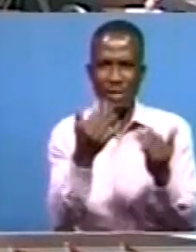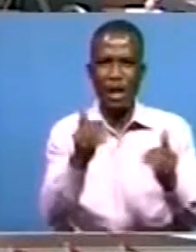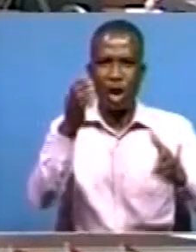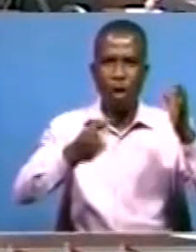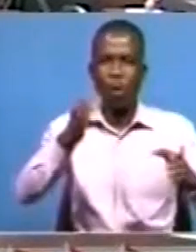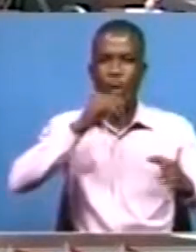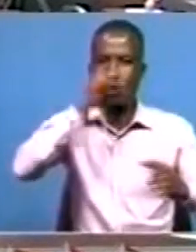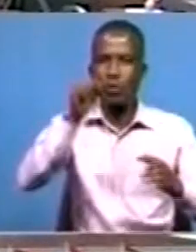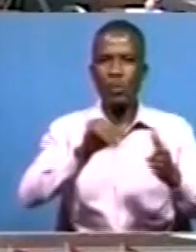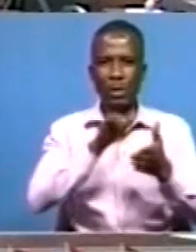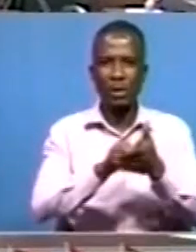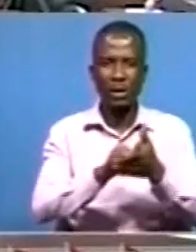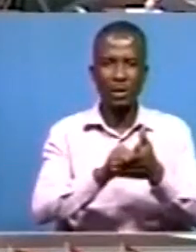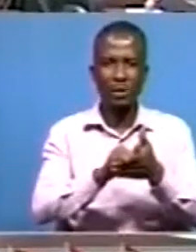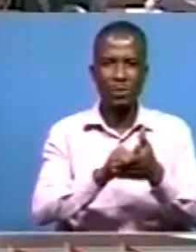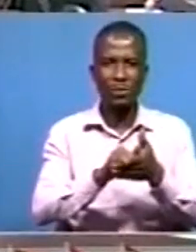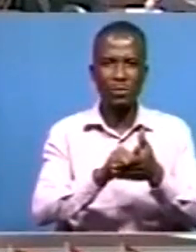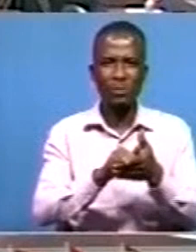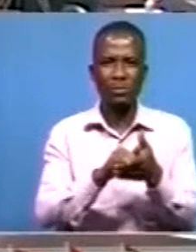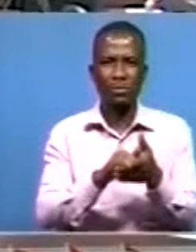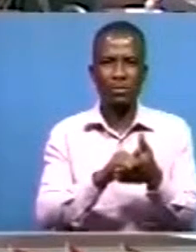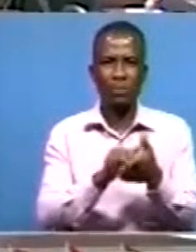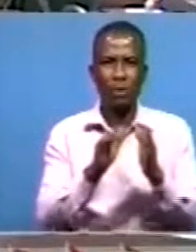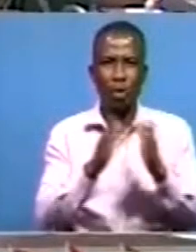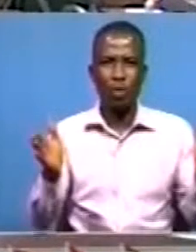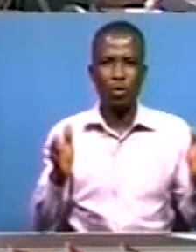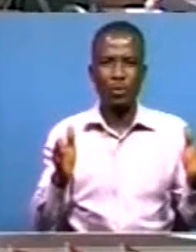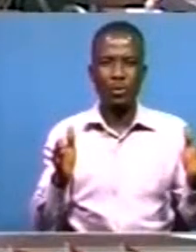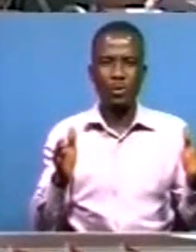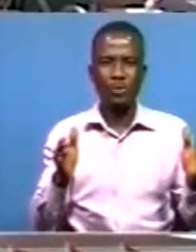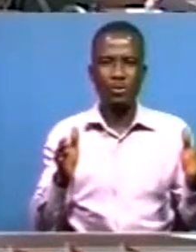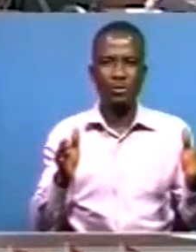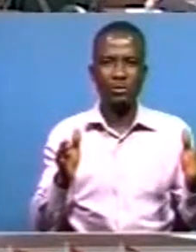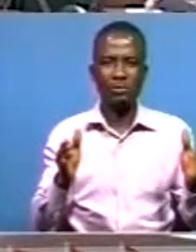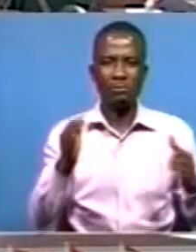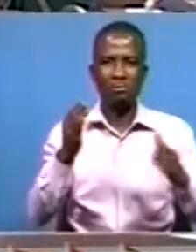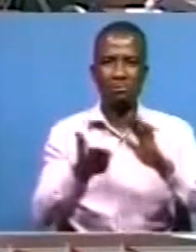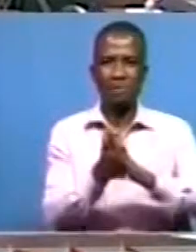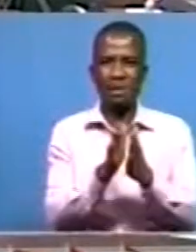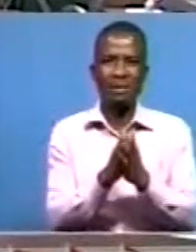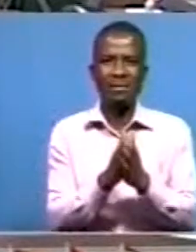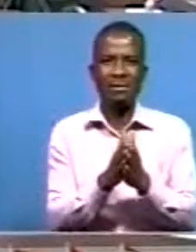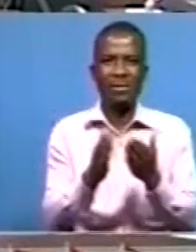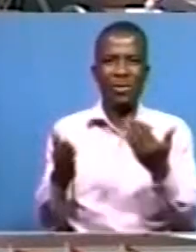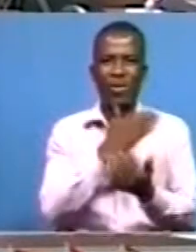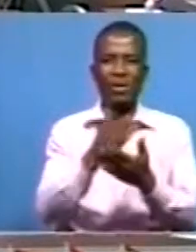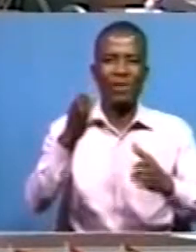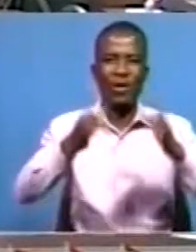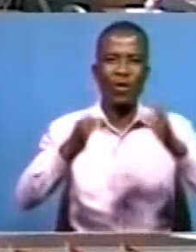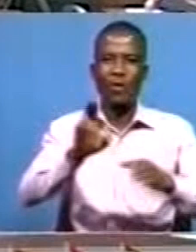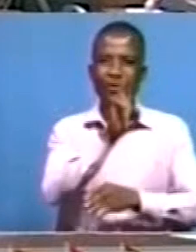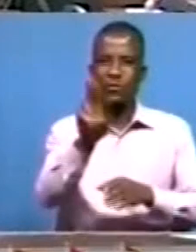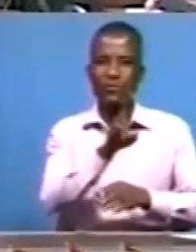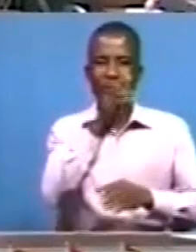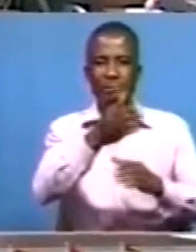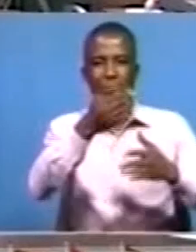must ensure that it's not opening a Pandora box that can become a stepping stone for abuse of court processes at